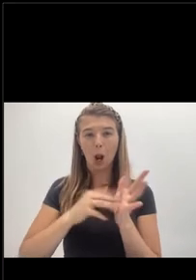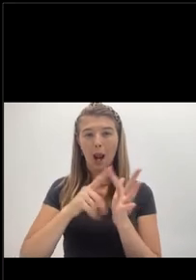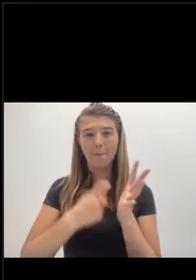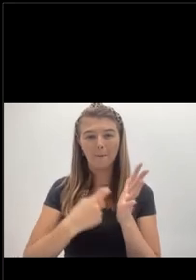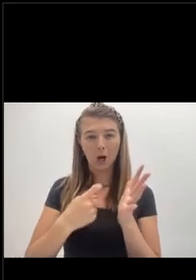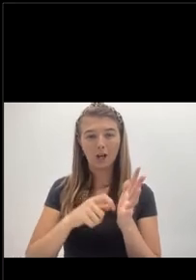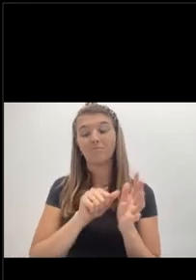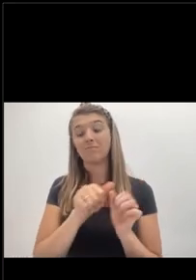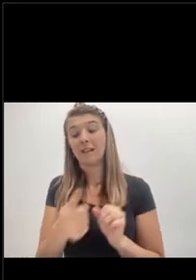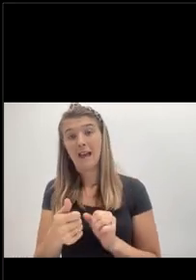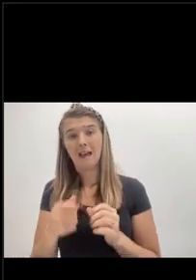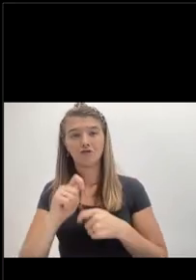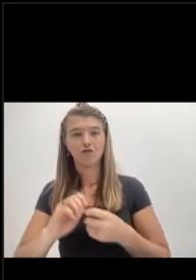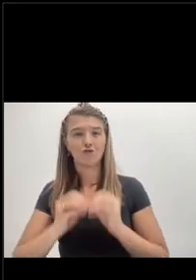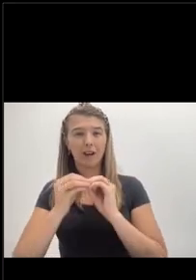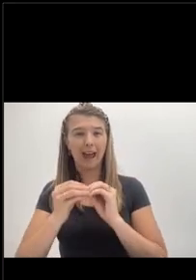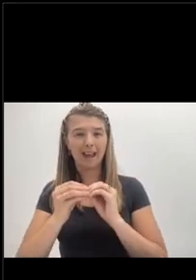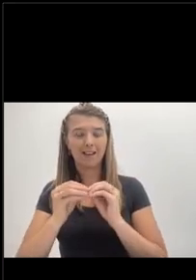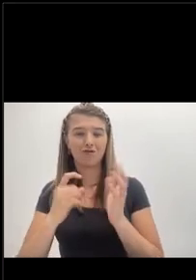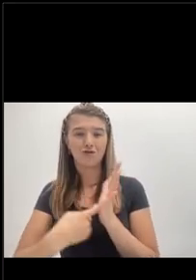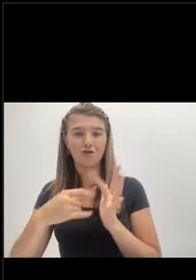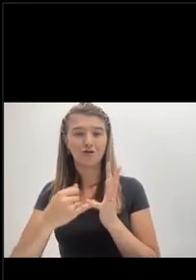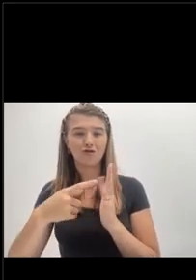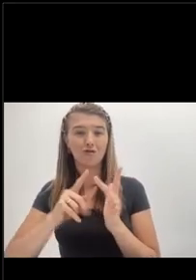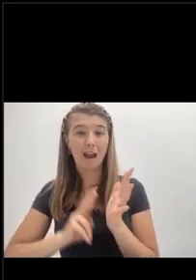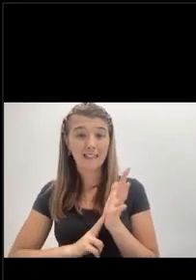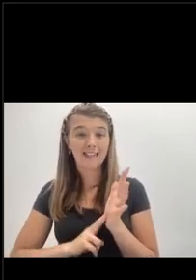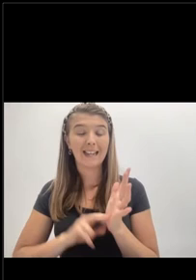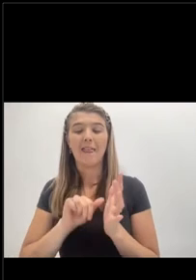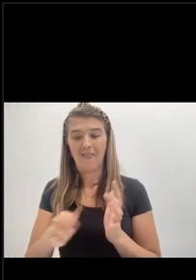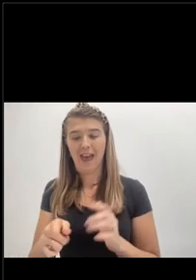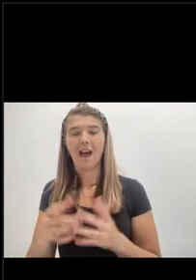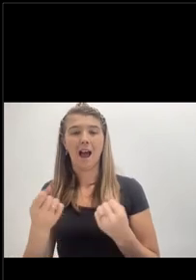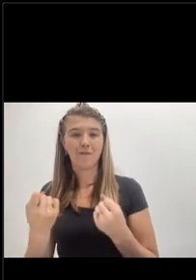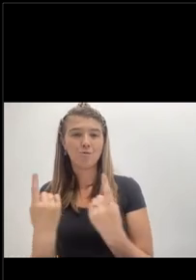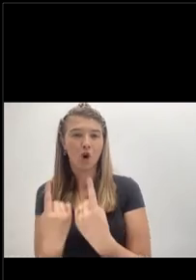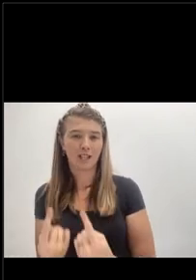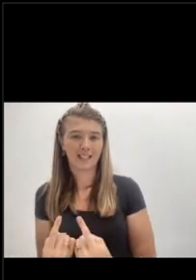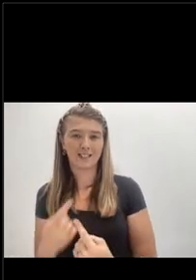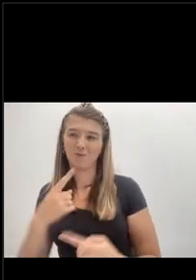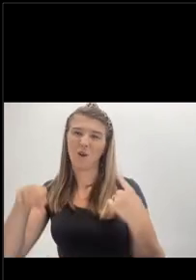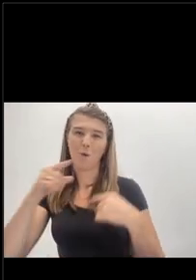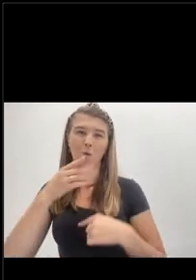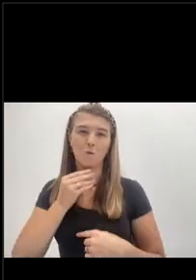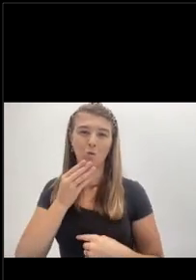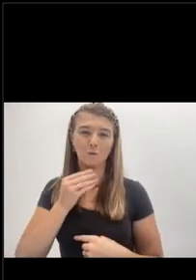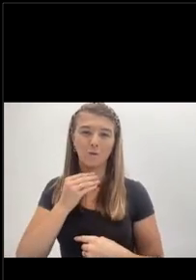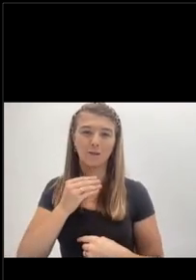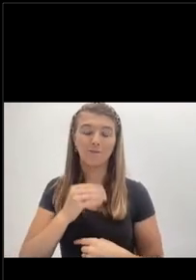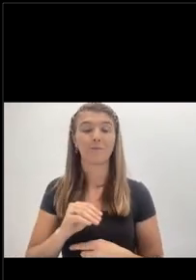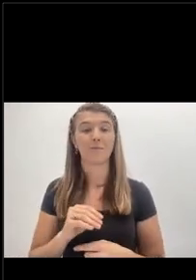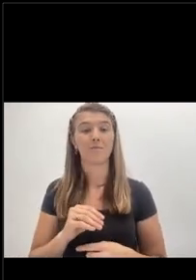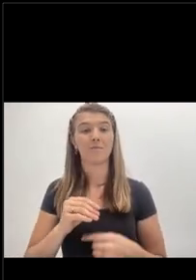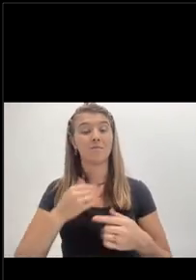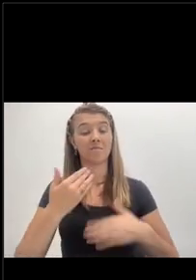formed into the products that we use as consumers. When we use them, then they